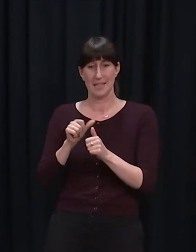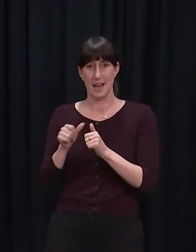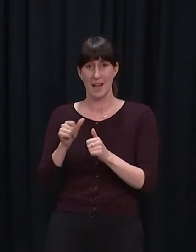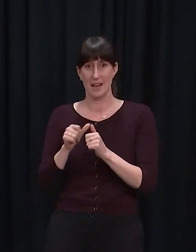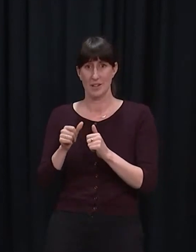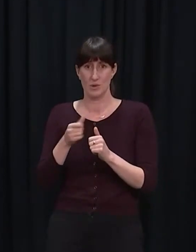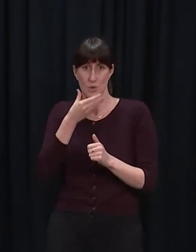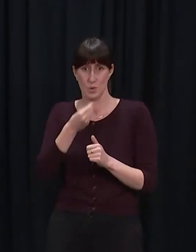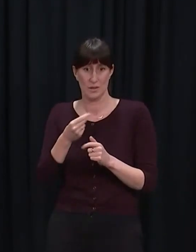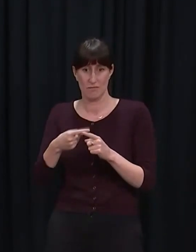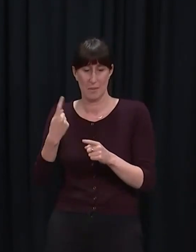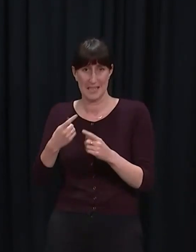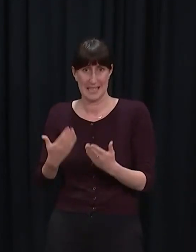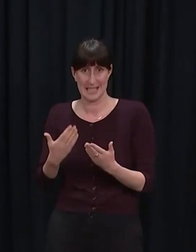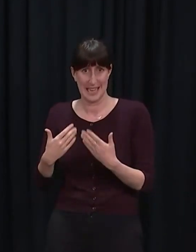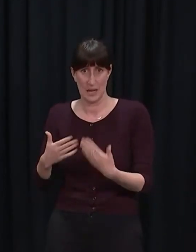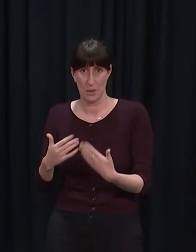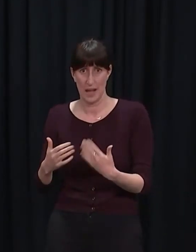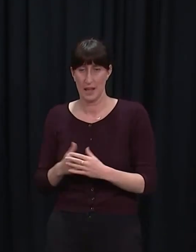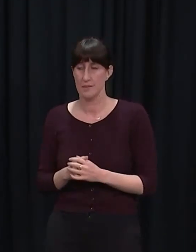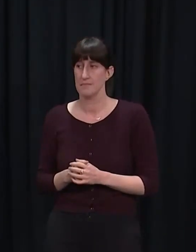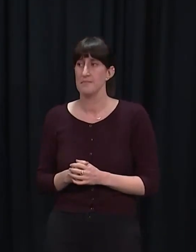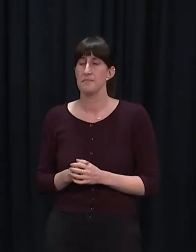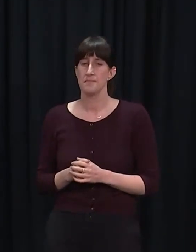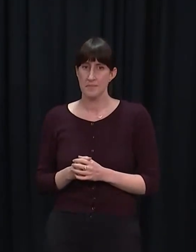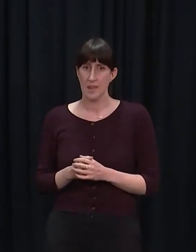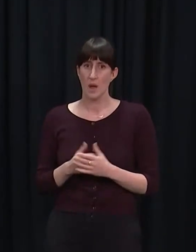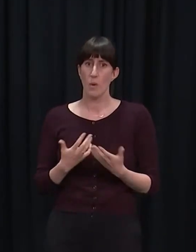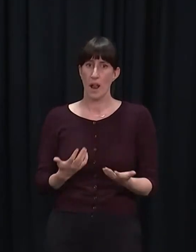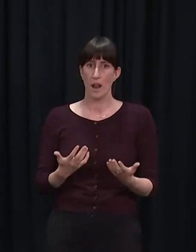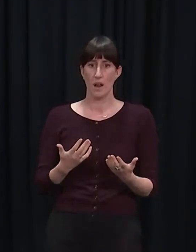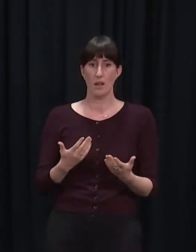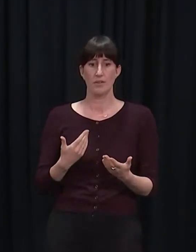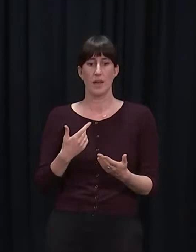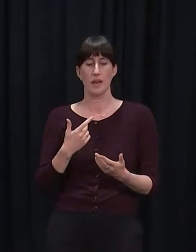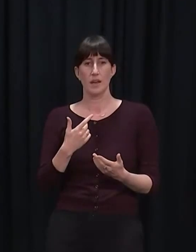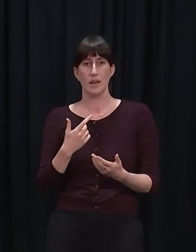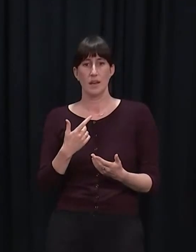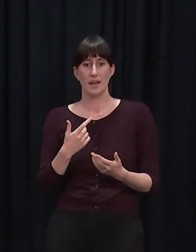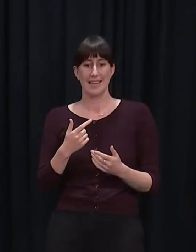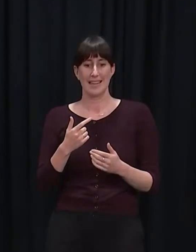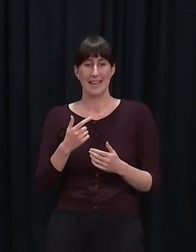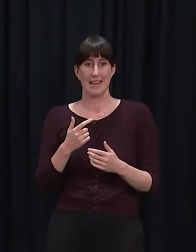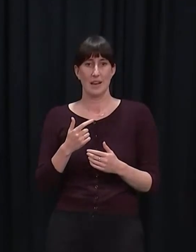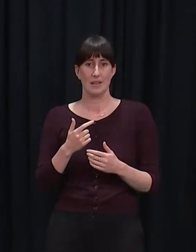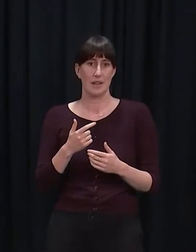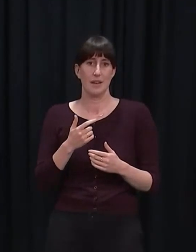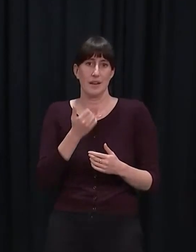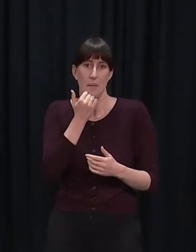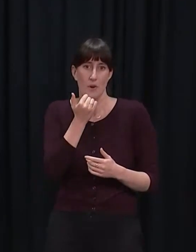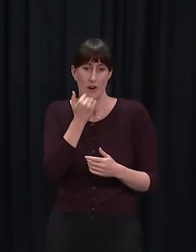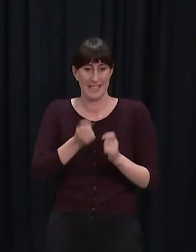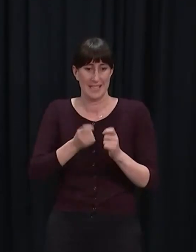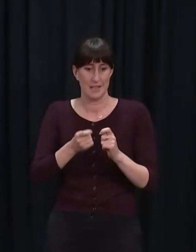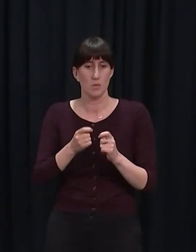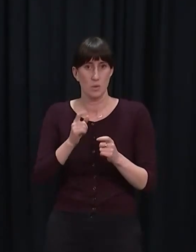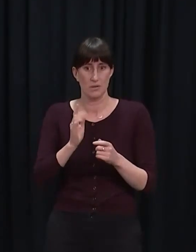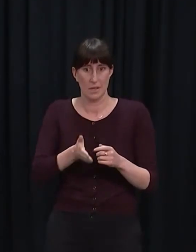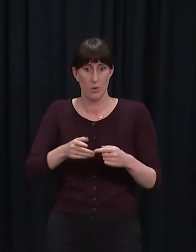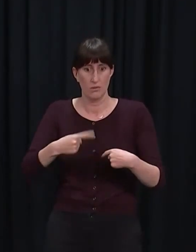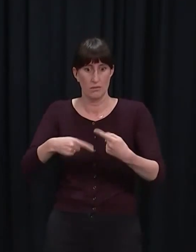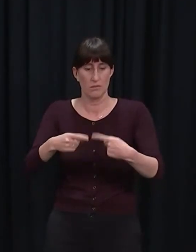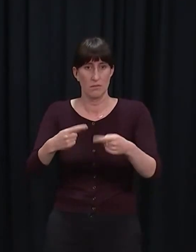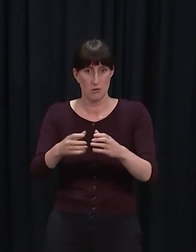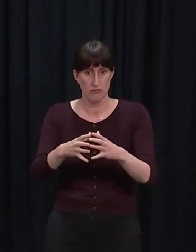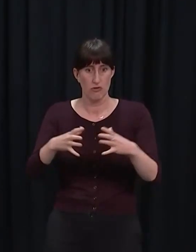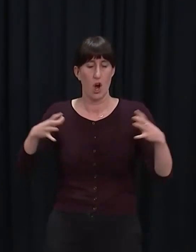symptomatic tests. I mean, I think we are now heading into the stage where the demand for testing is going to continue to increase exponentially, and we don't want our labs tied